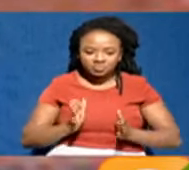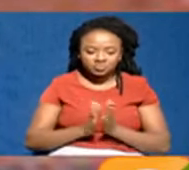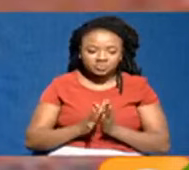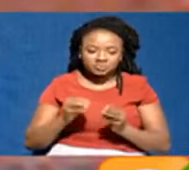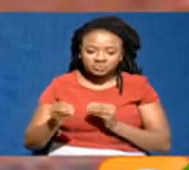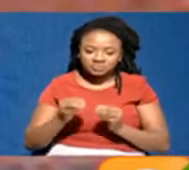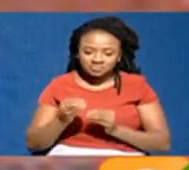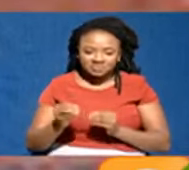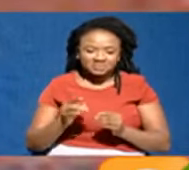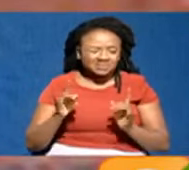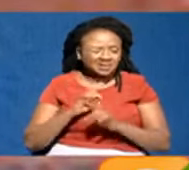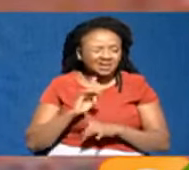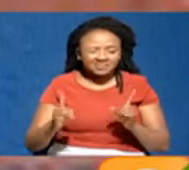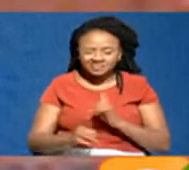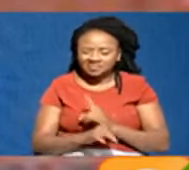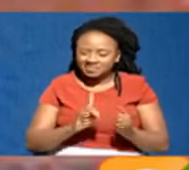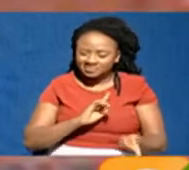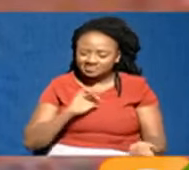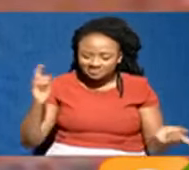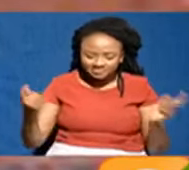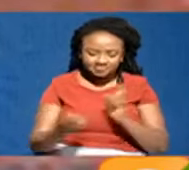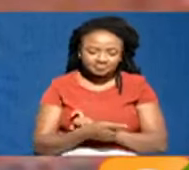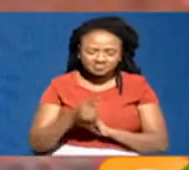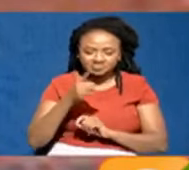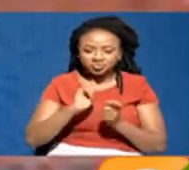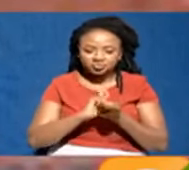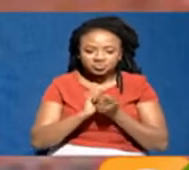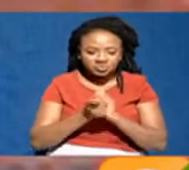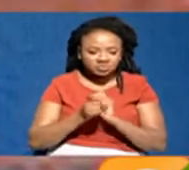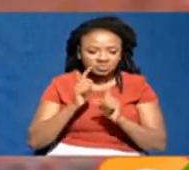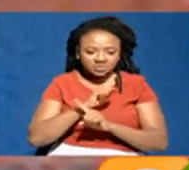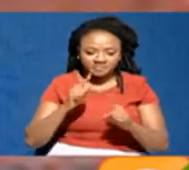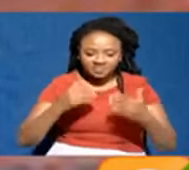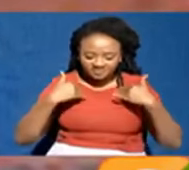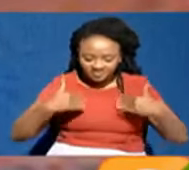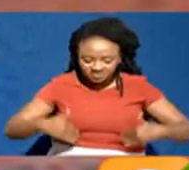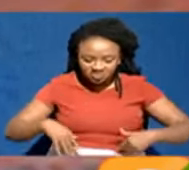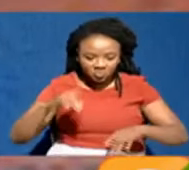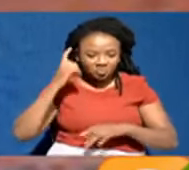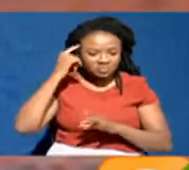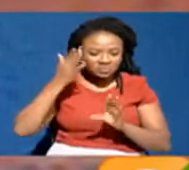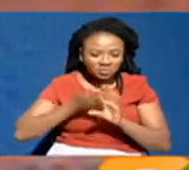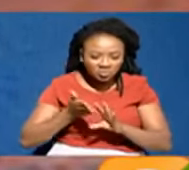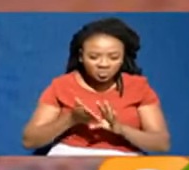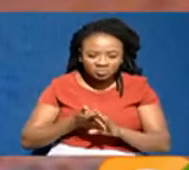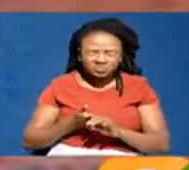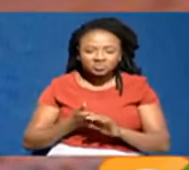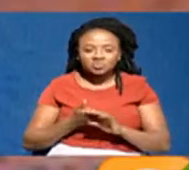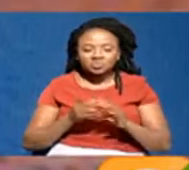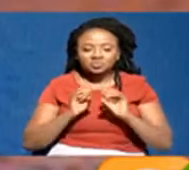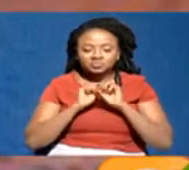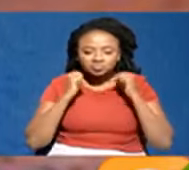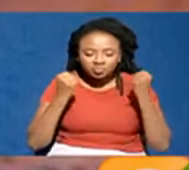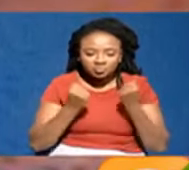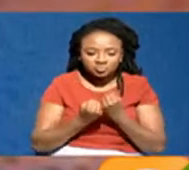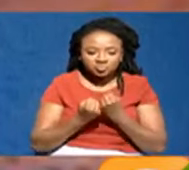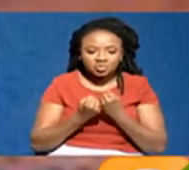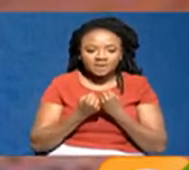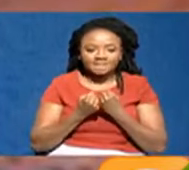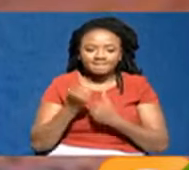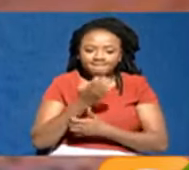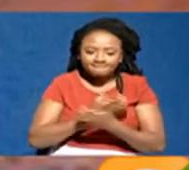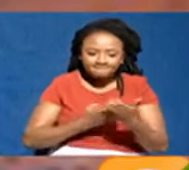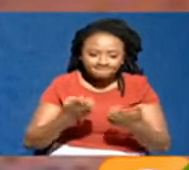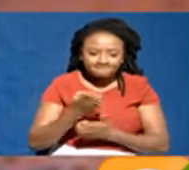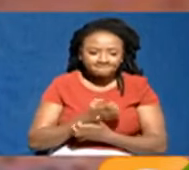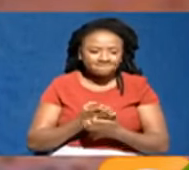new dynamic, and you have to adjust so many things. It's the physical, it's the psychological, it's the social, it's the